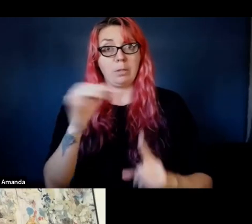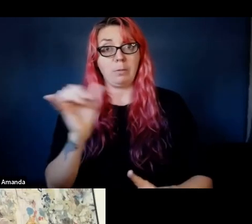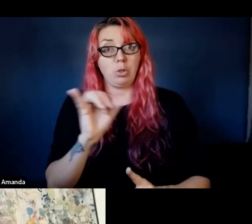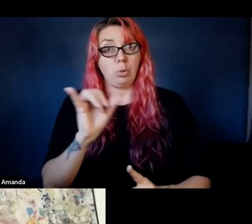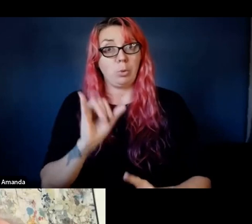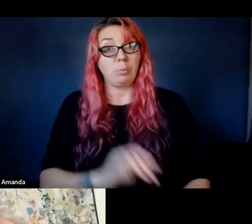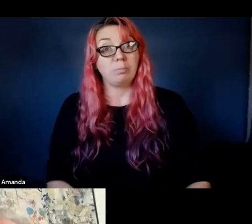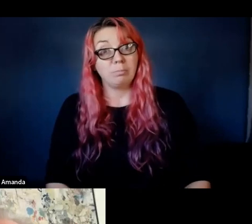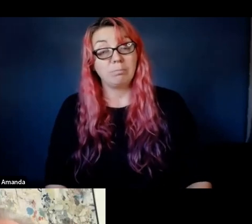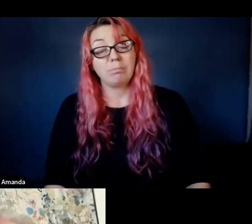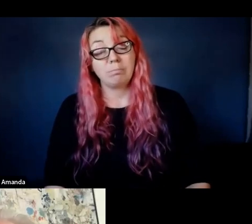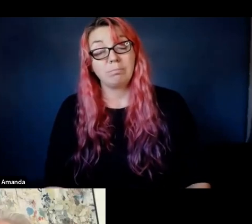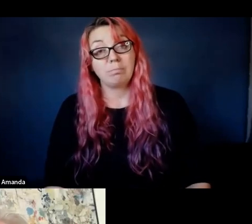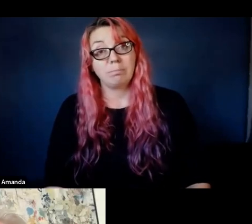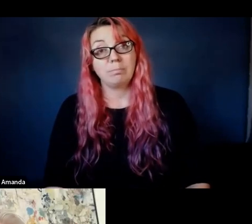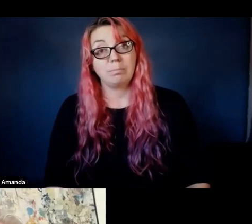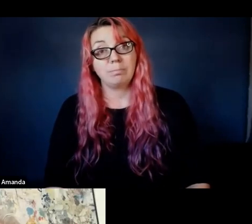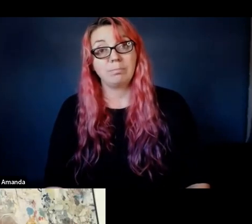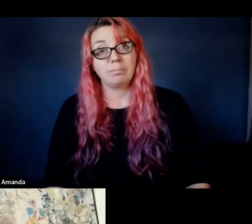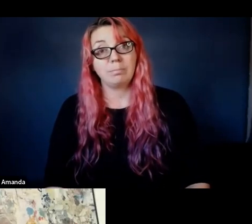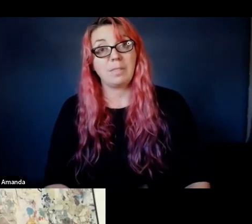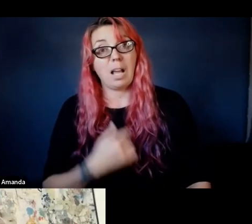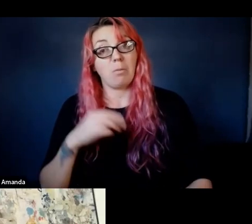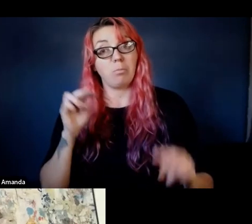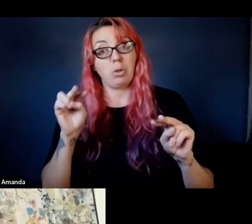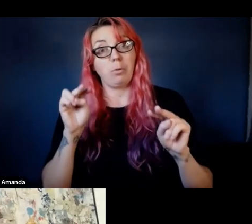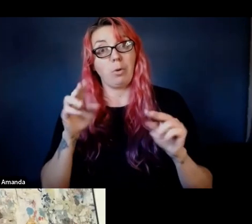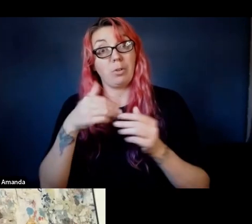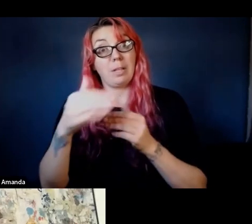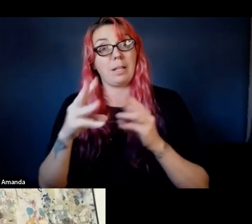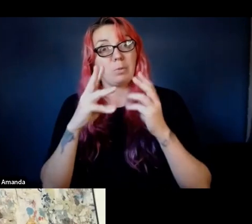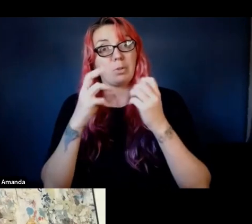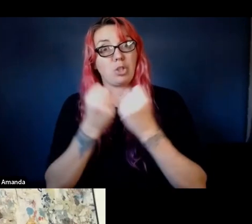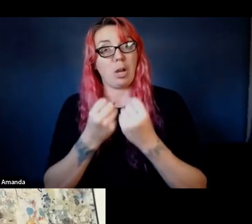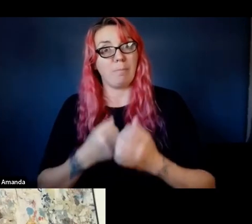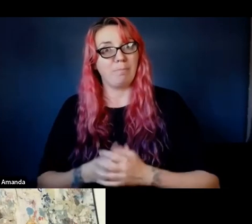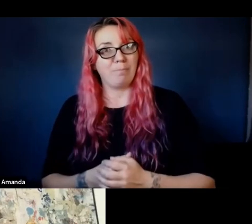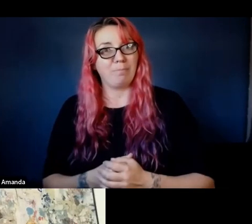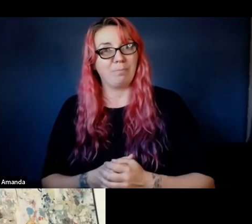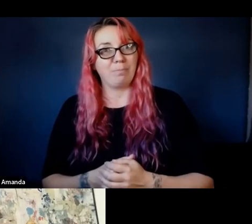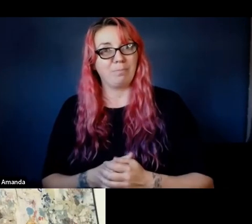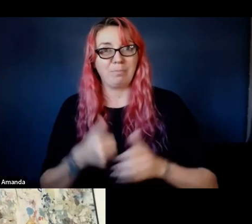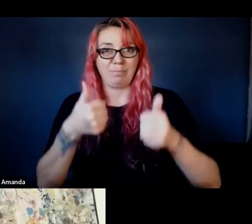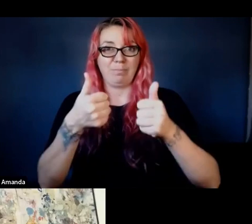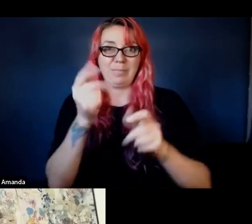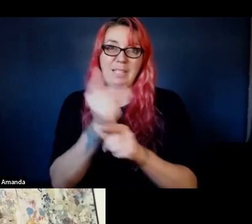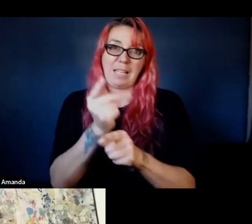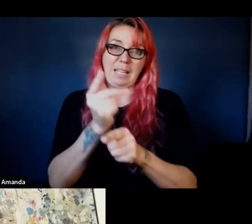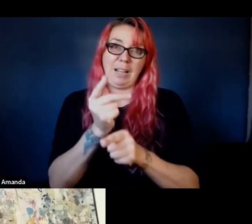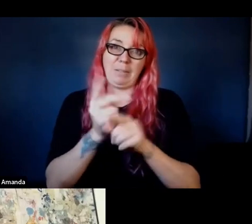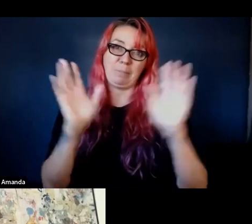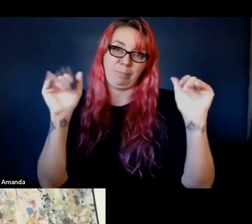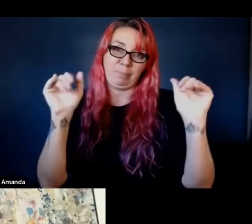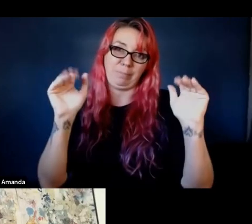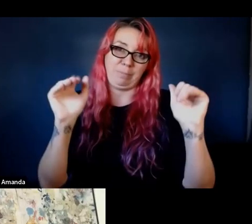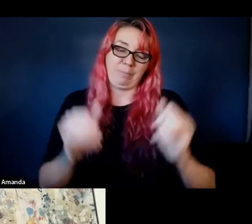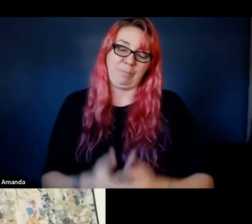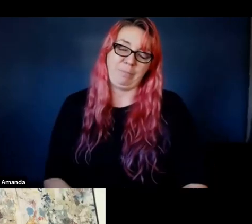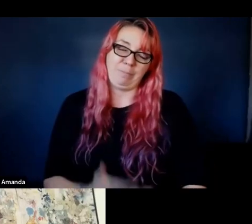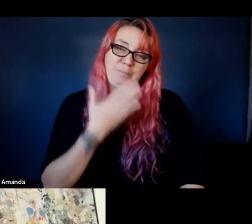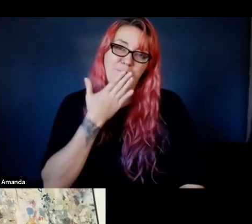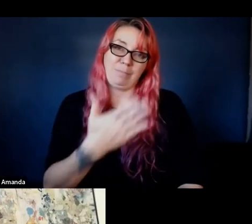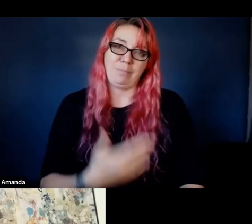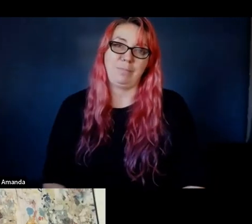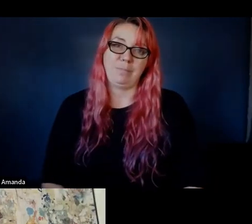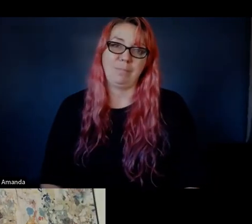asking questions, and I look forward to the next session. Until then, take care, everybody. We'll see you next time. Thank you so much.